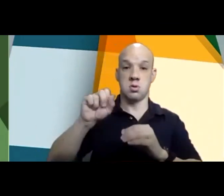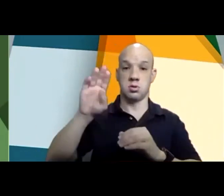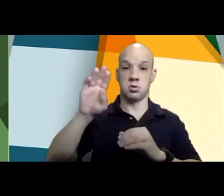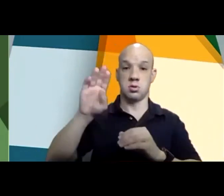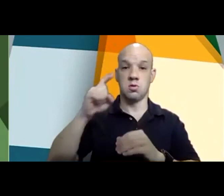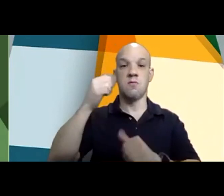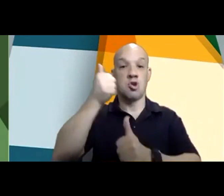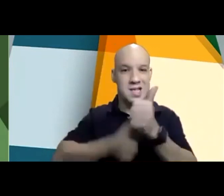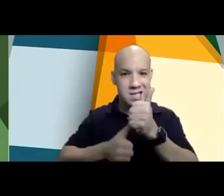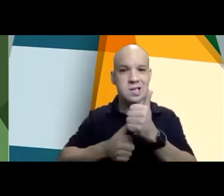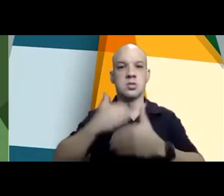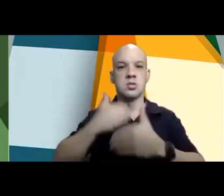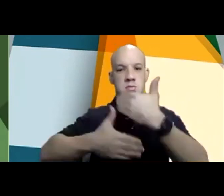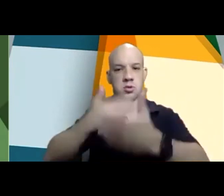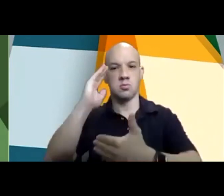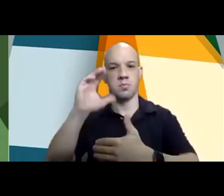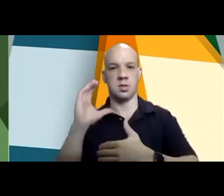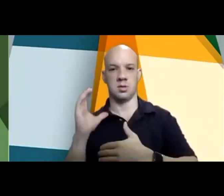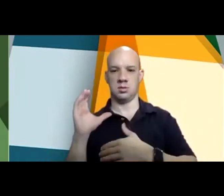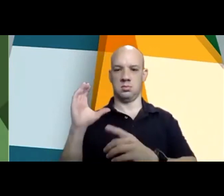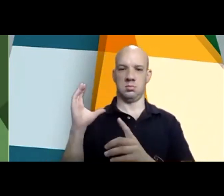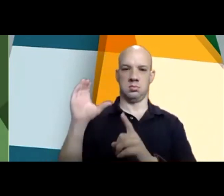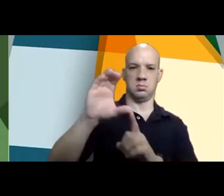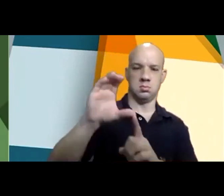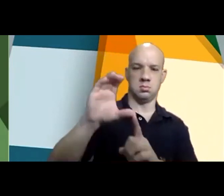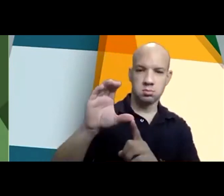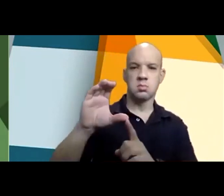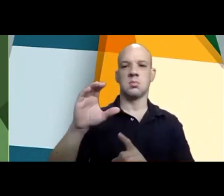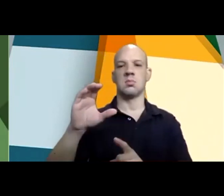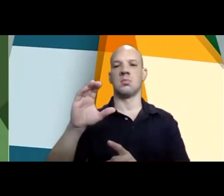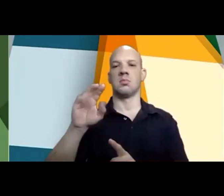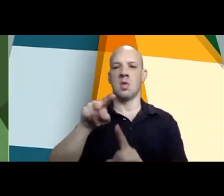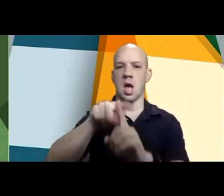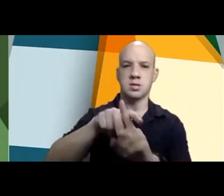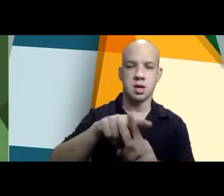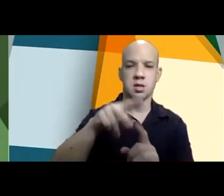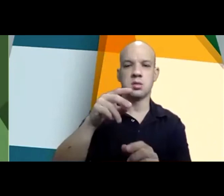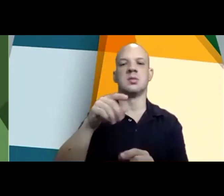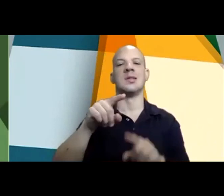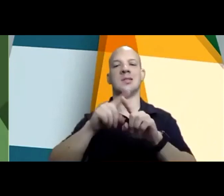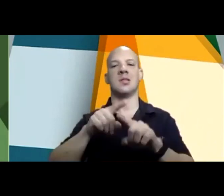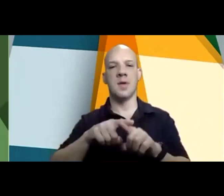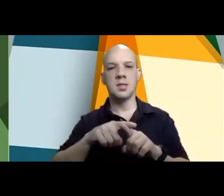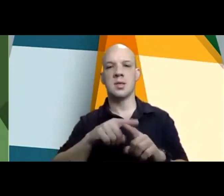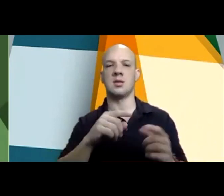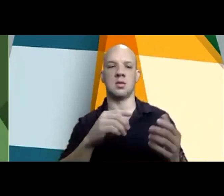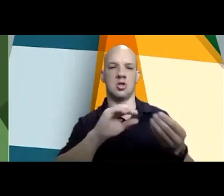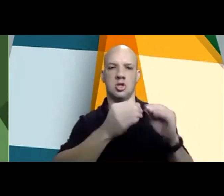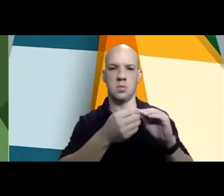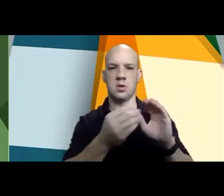be assigned based on the maximum allowable points stated in the RFP. To